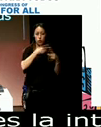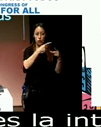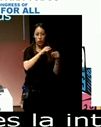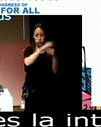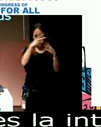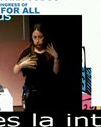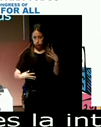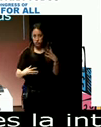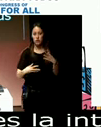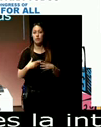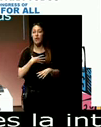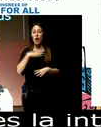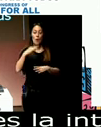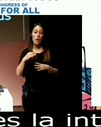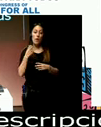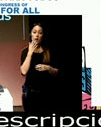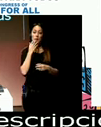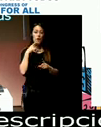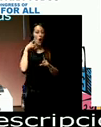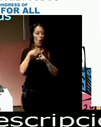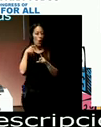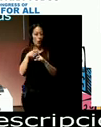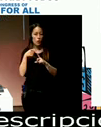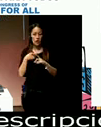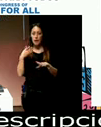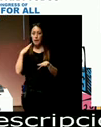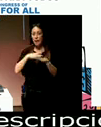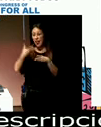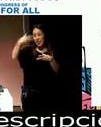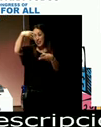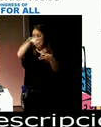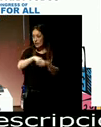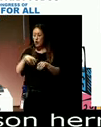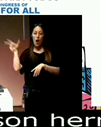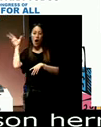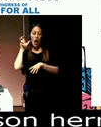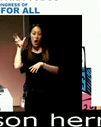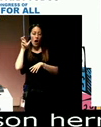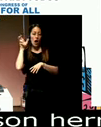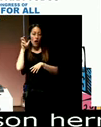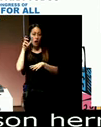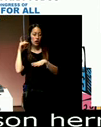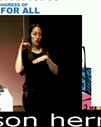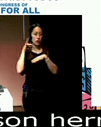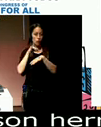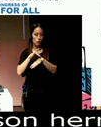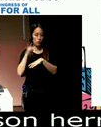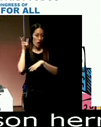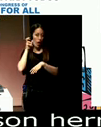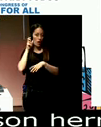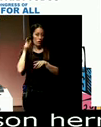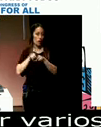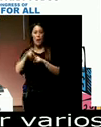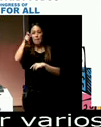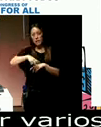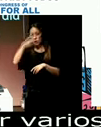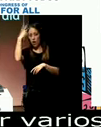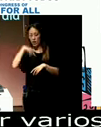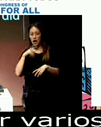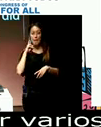content. In this sense, we can use them to integrate audio descriptions for